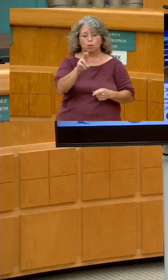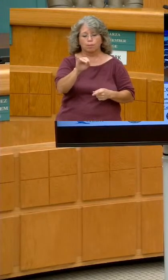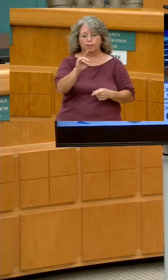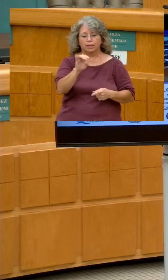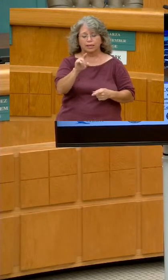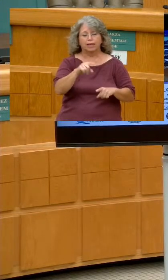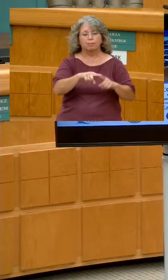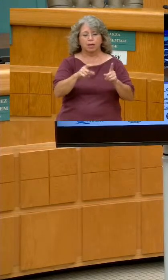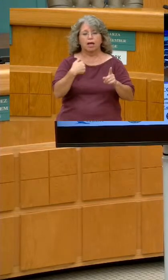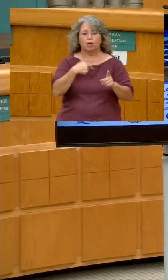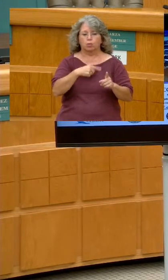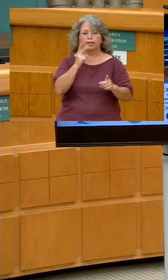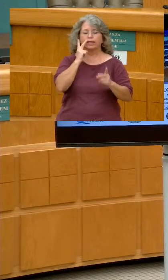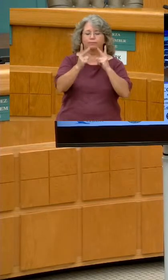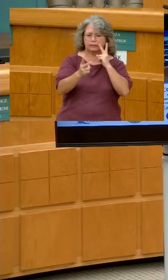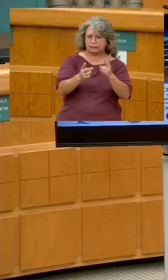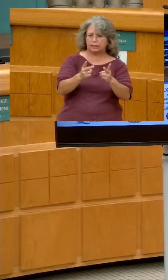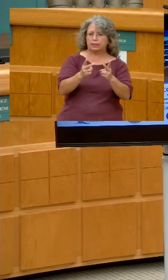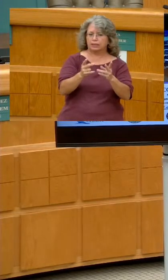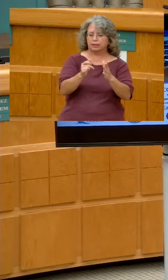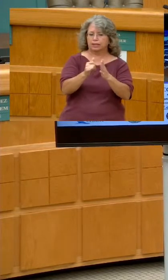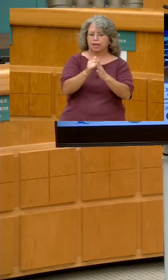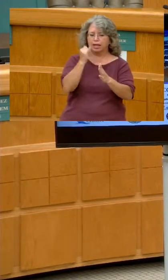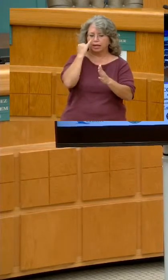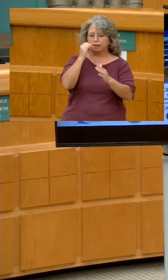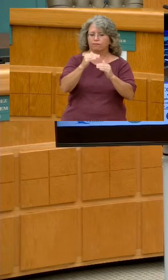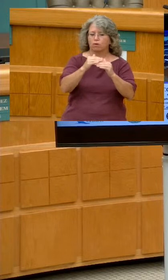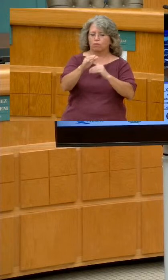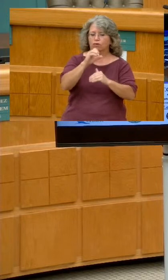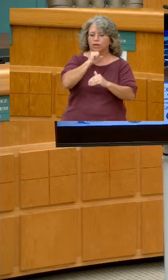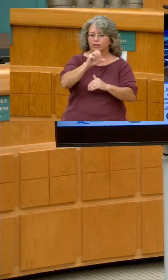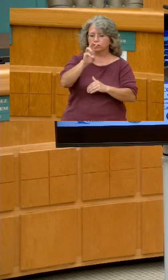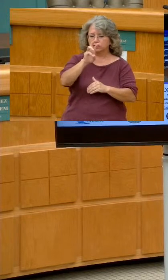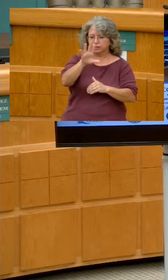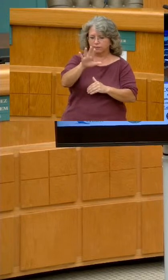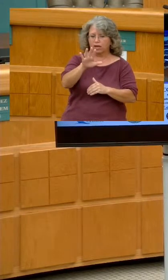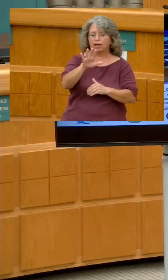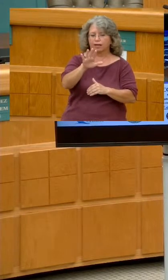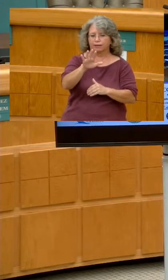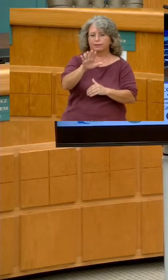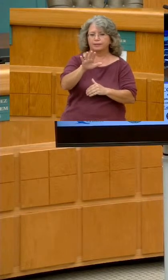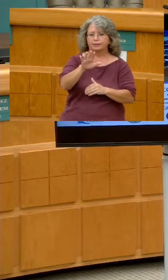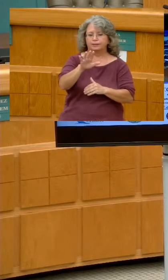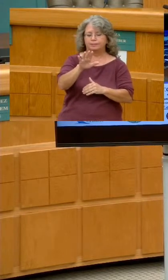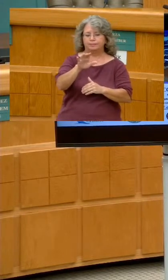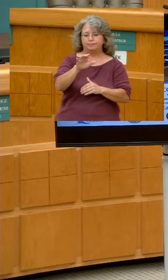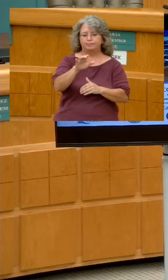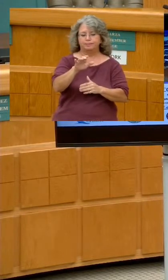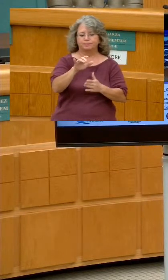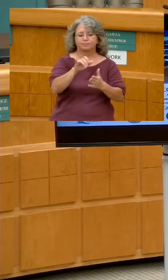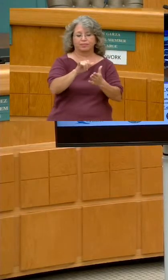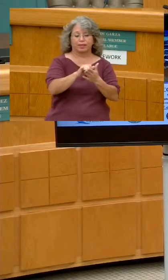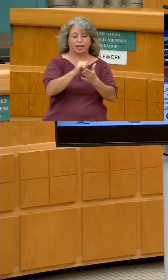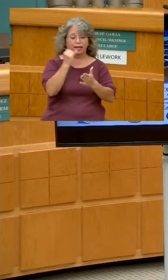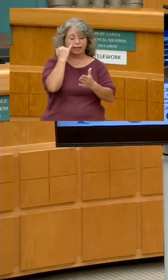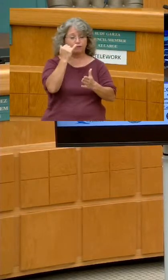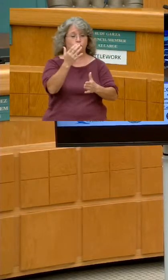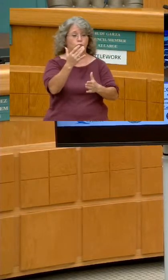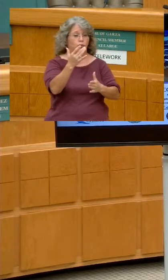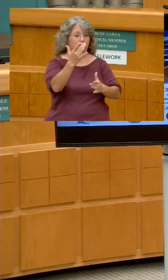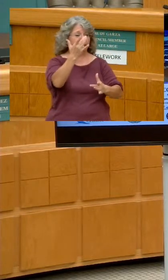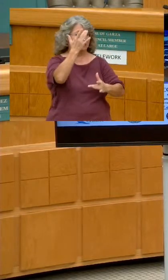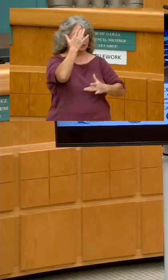65, the probability of you having a worse effect from COVID-19 virus